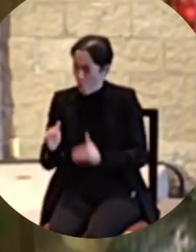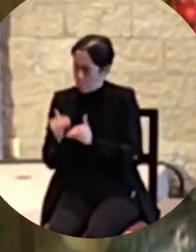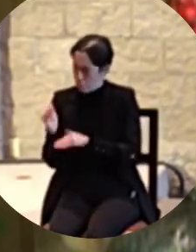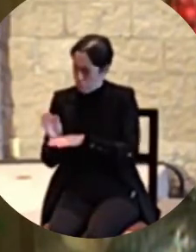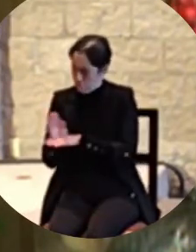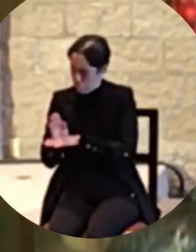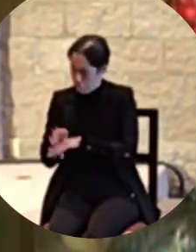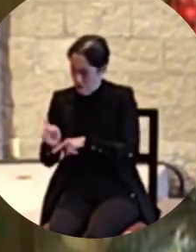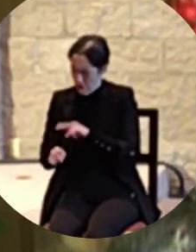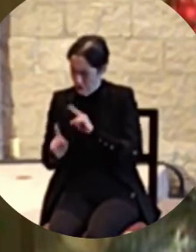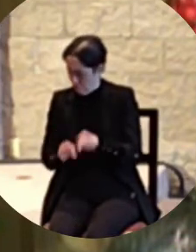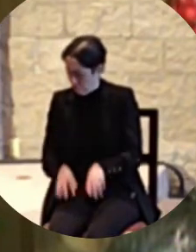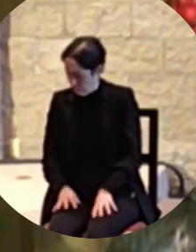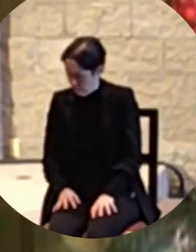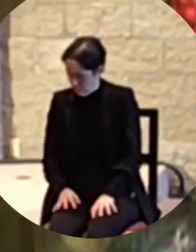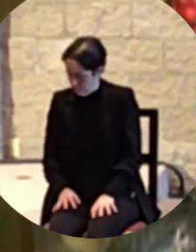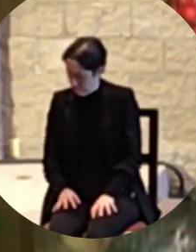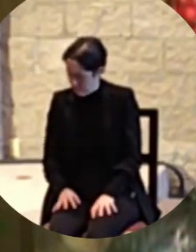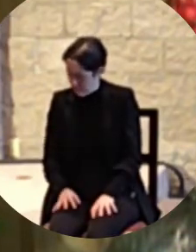way too busy to go.